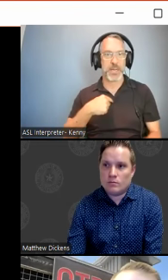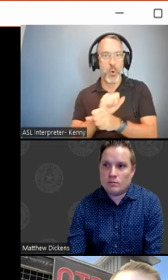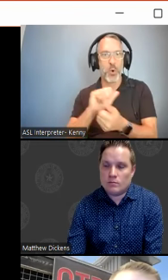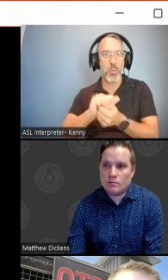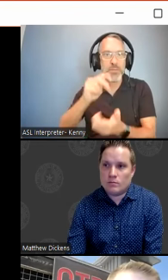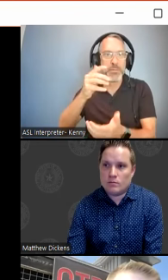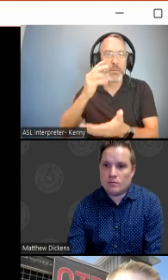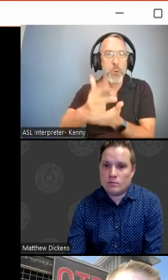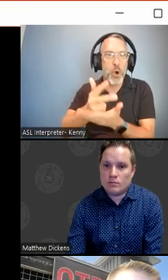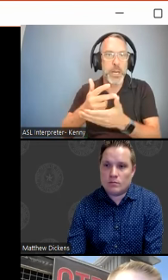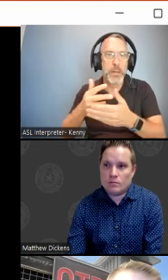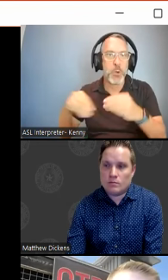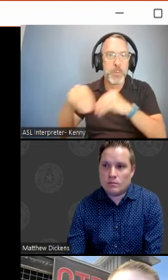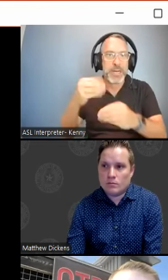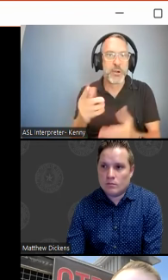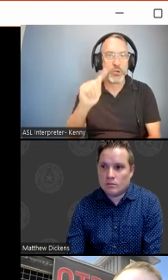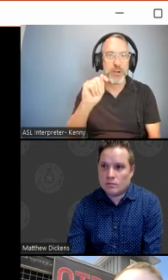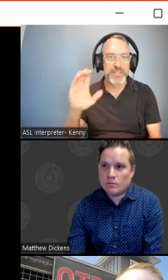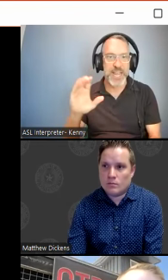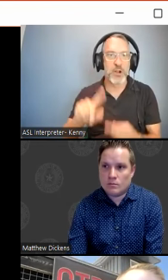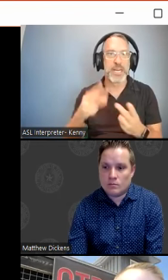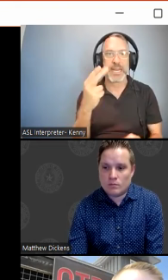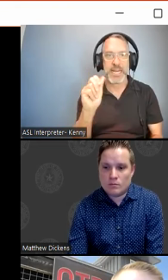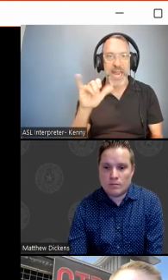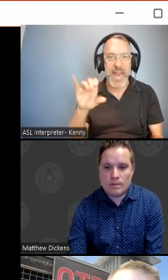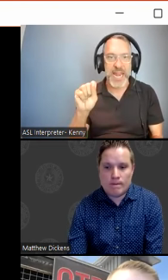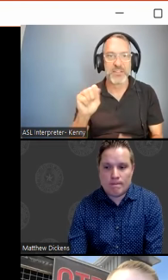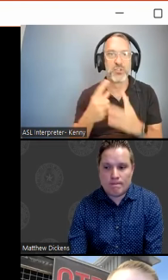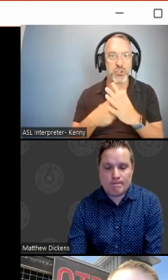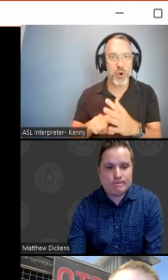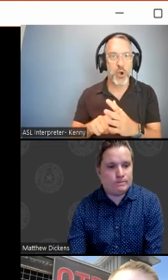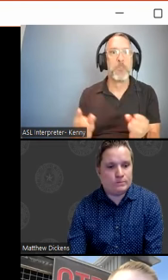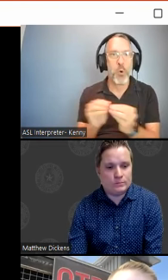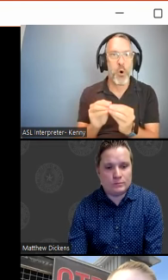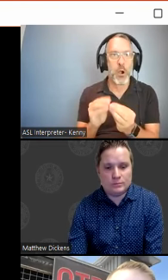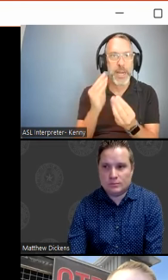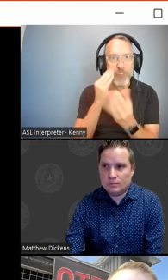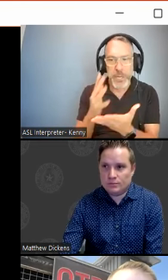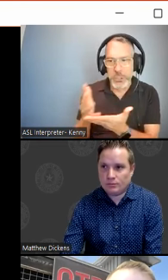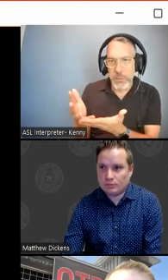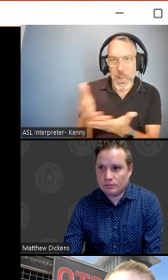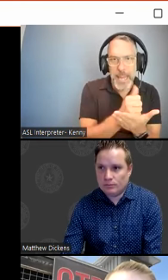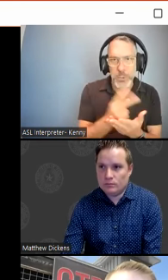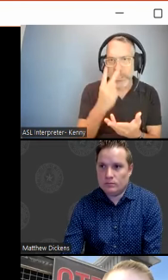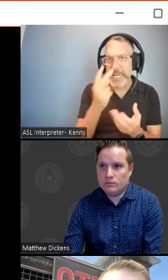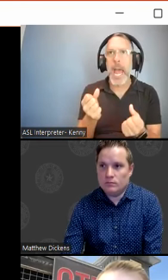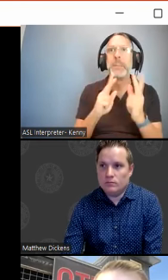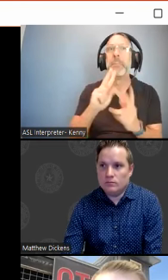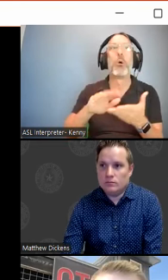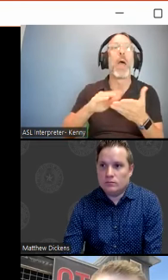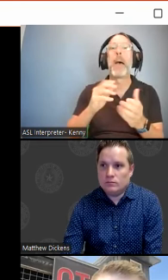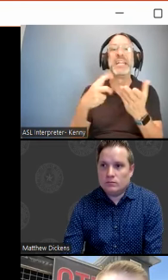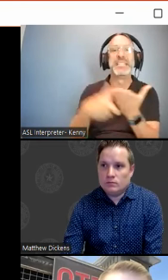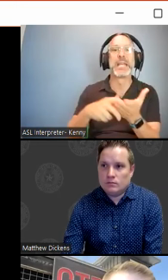Parking Mobility here in Travis County and Hayes, to start getting data in and collected to be able to see how many were being dismissed and